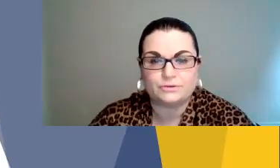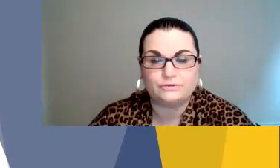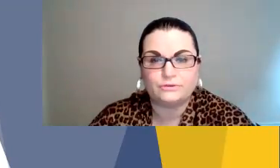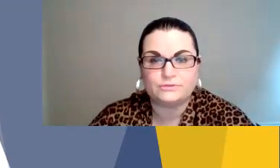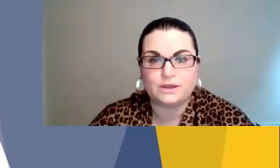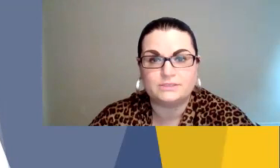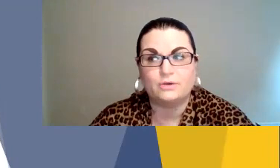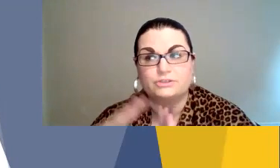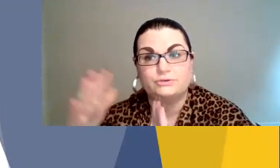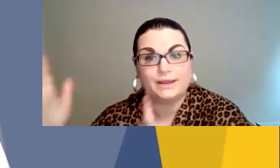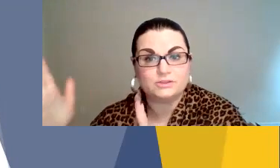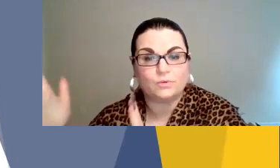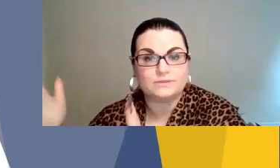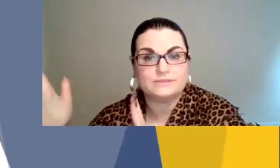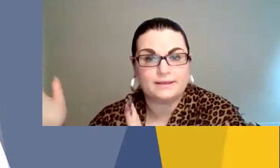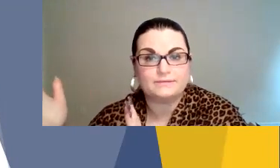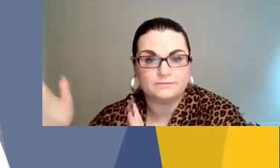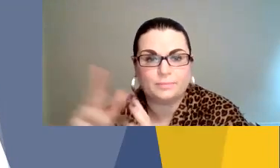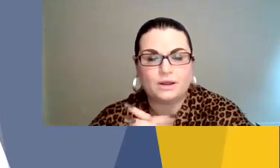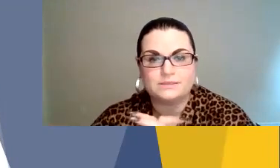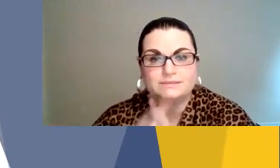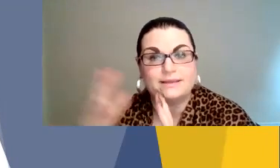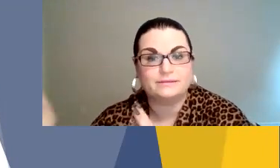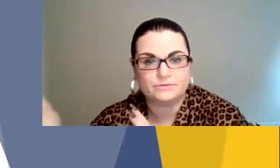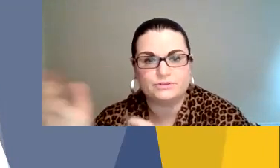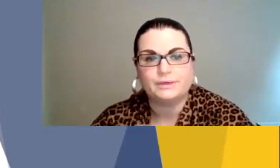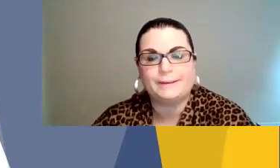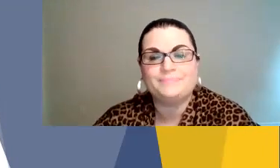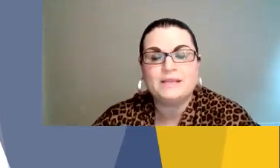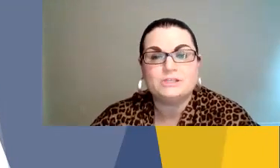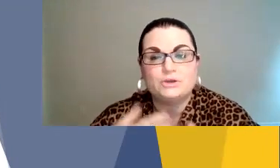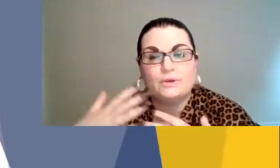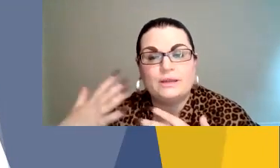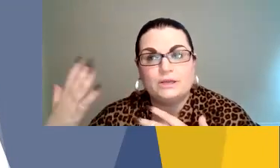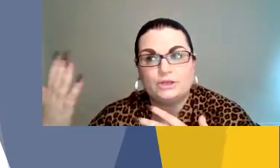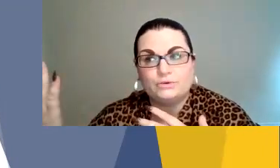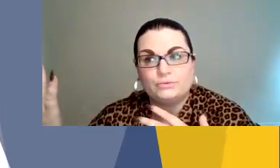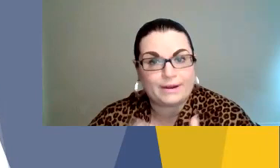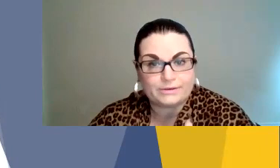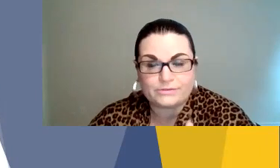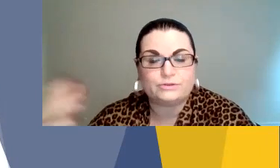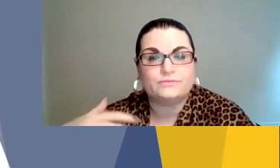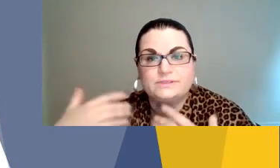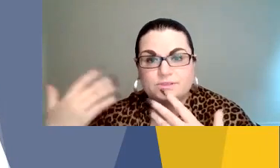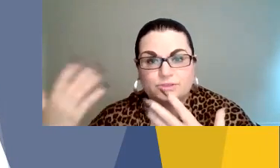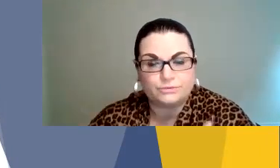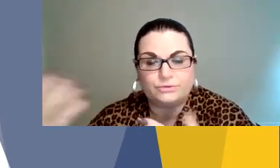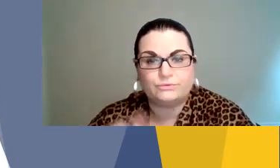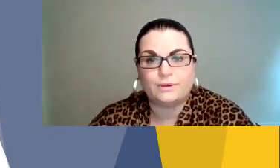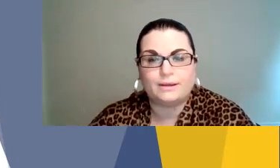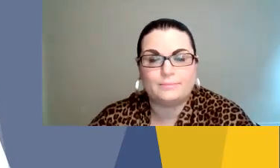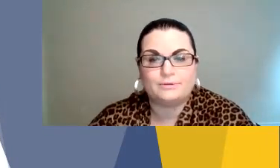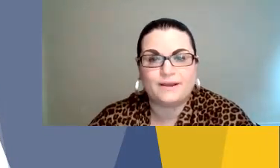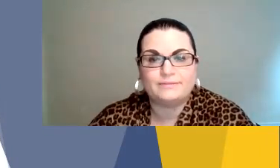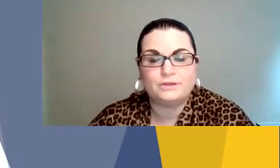that I showed you a few slides ago, so you get towards the end of the process, the end of the journey. So you render the services,